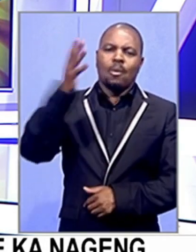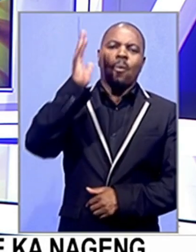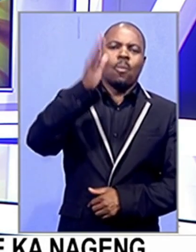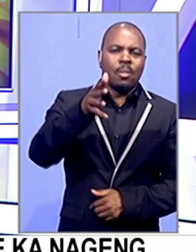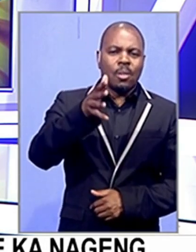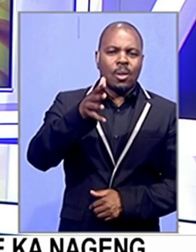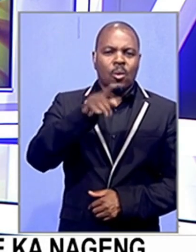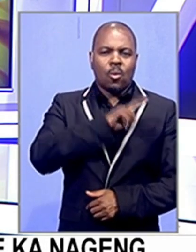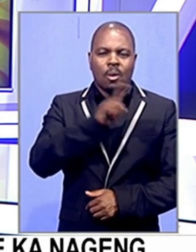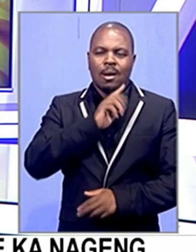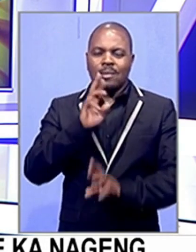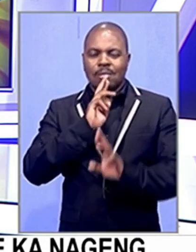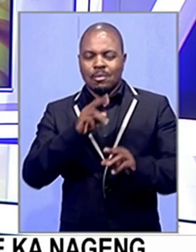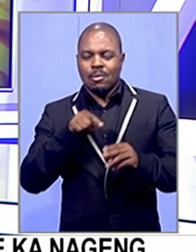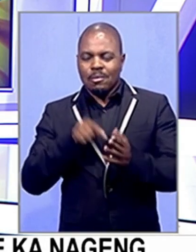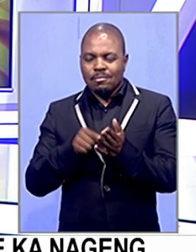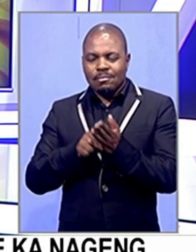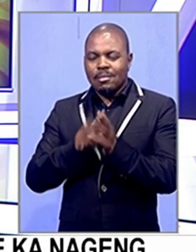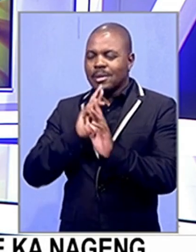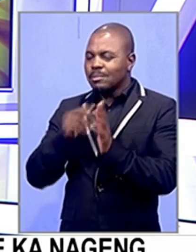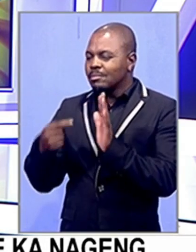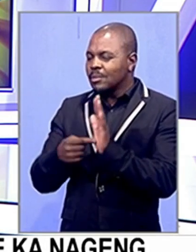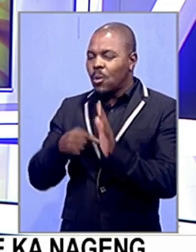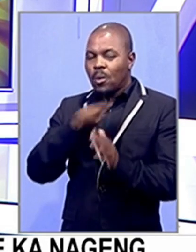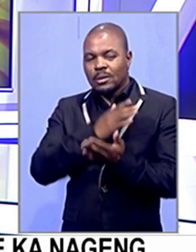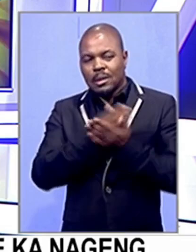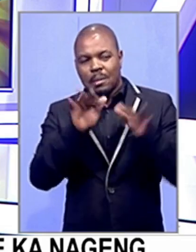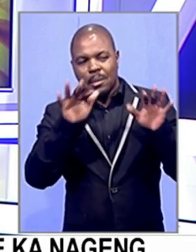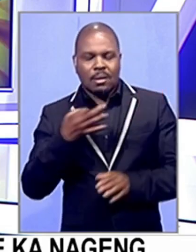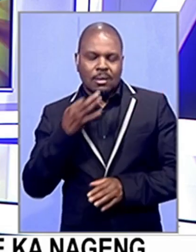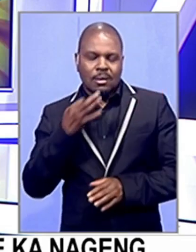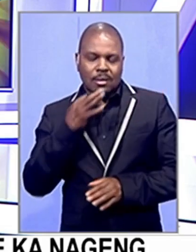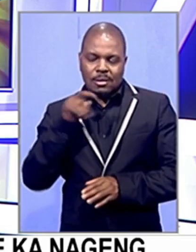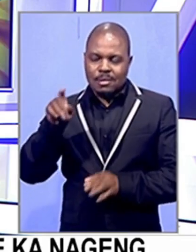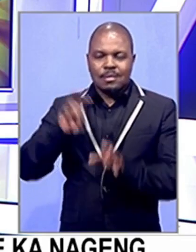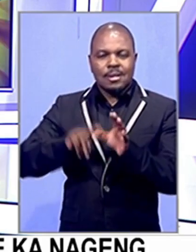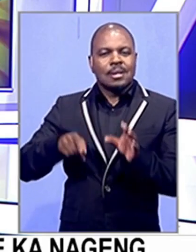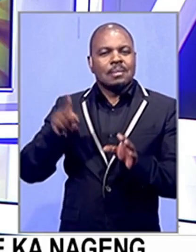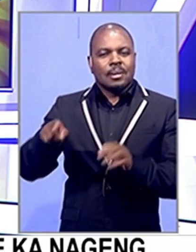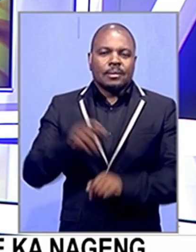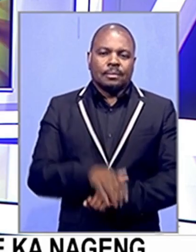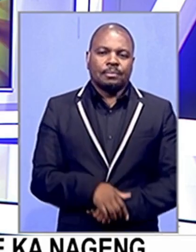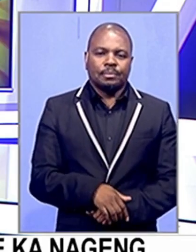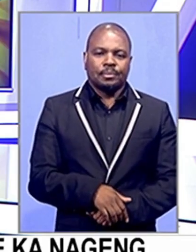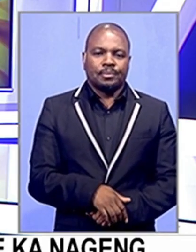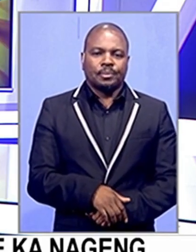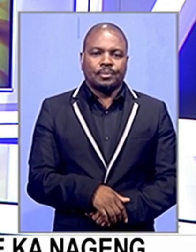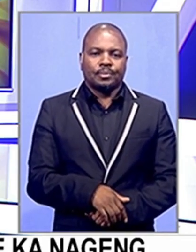ge a iphetolela go boipiletšo jo bo golela go godimo jwa gore a itokolla moo.